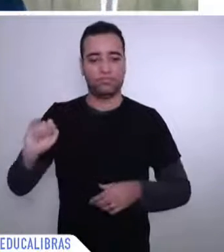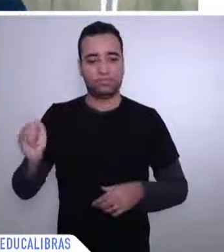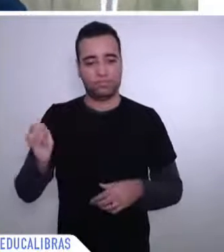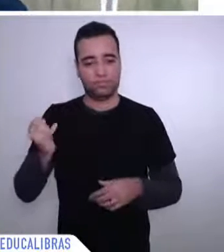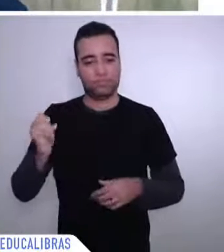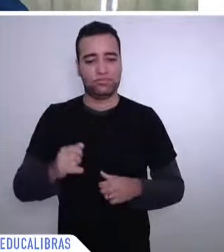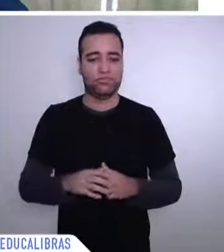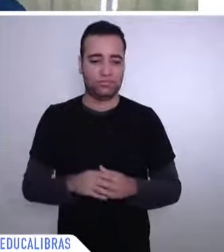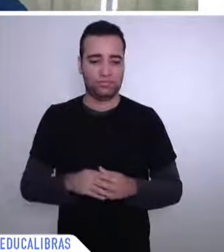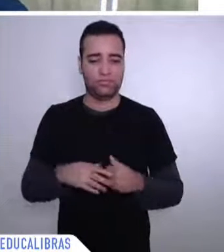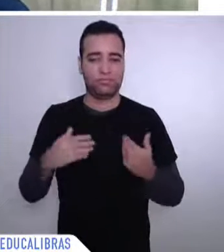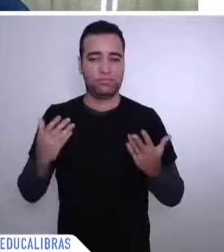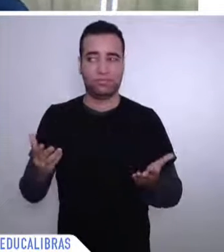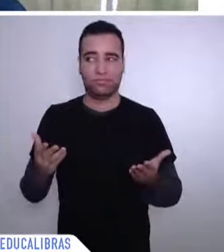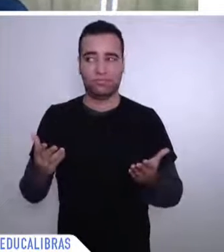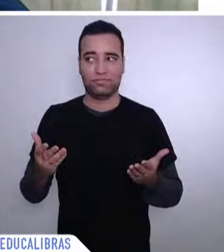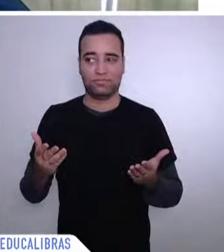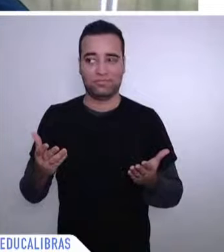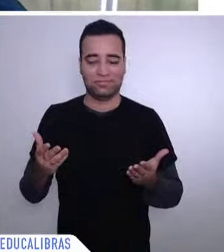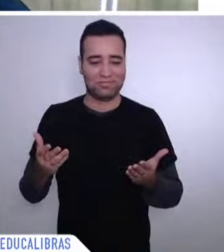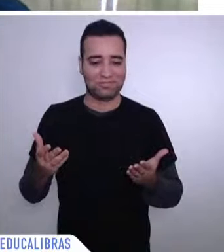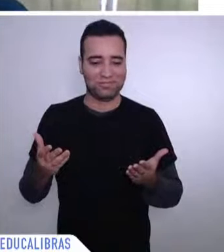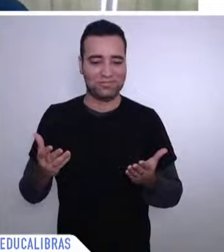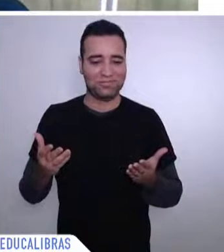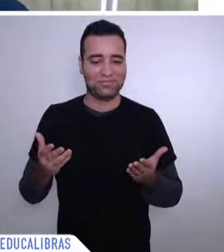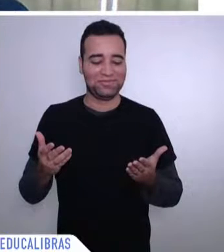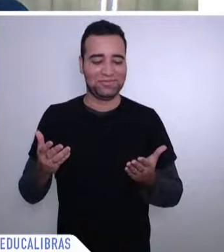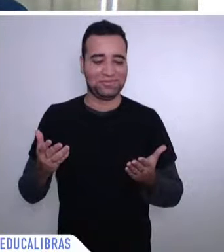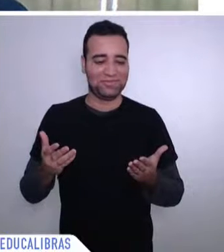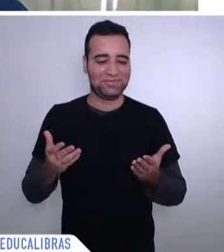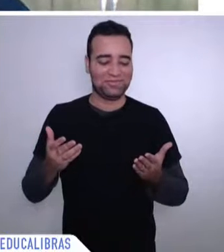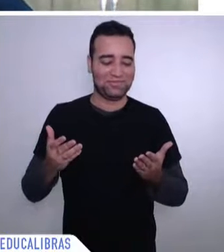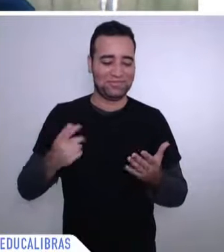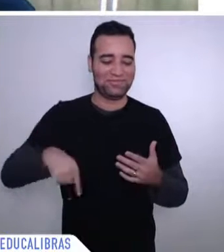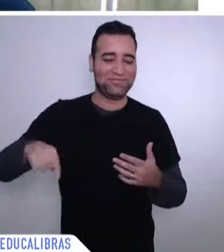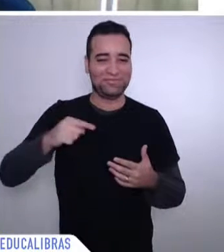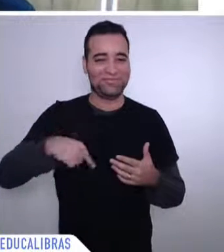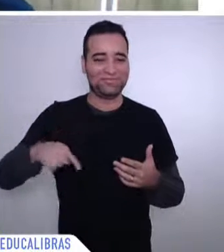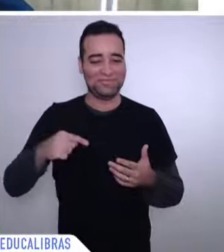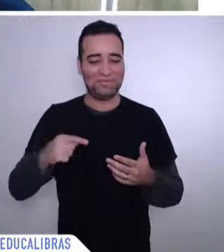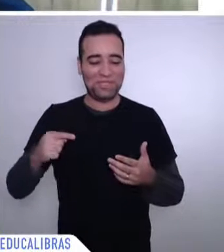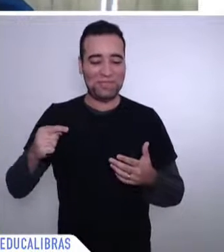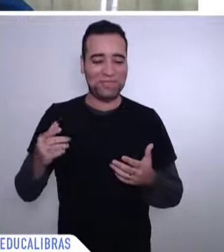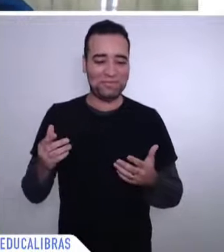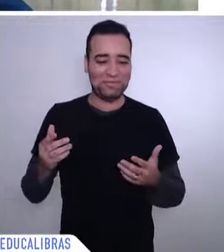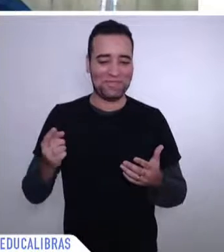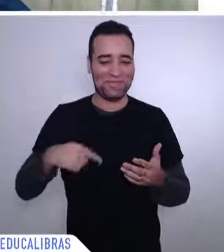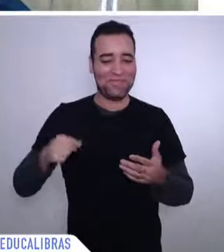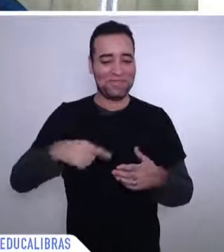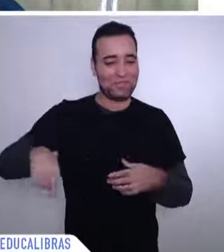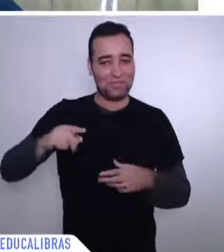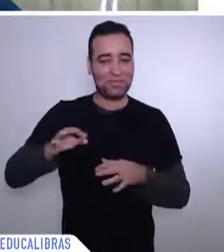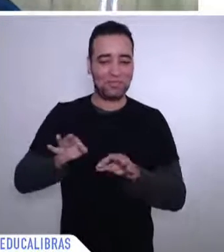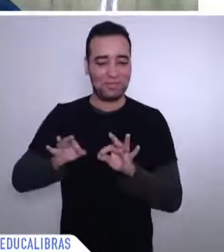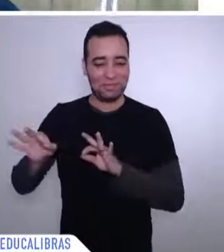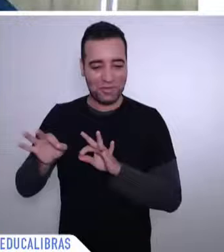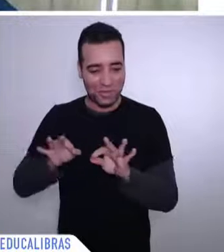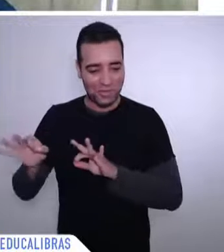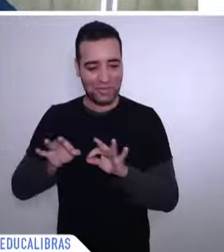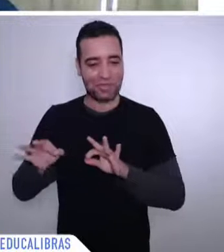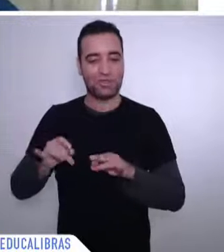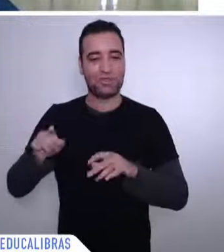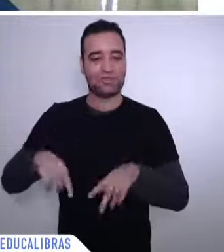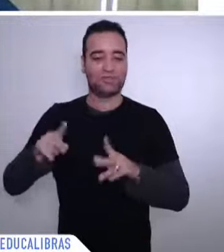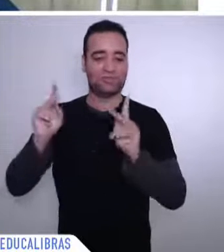this is usually work to pay debts and not works. And this is the clarity we need in programs.